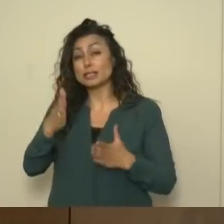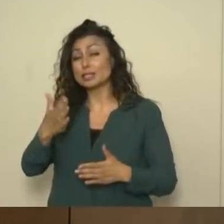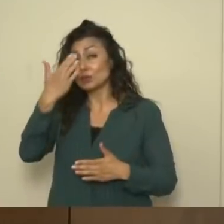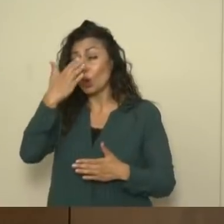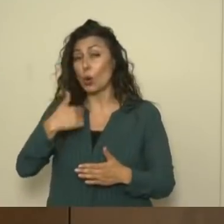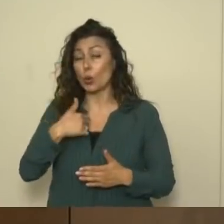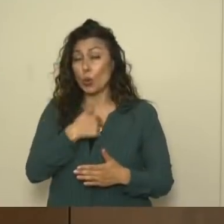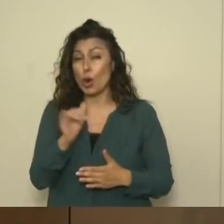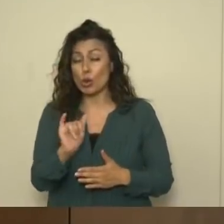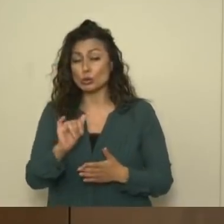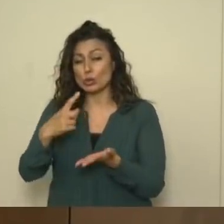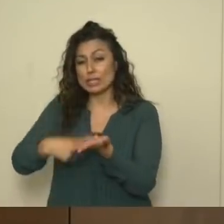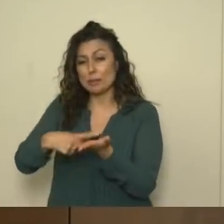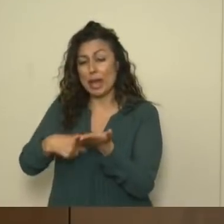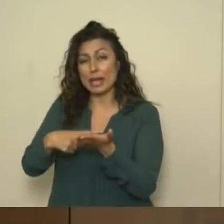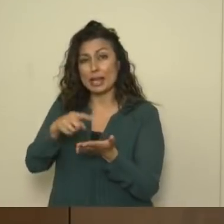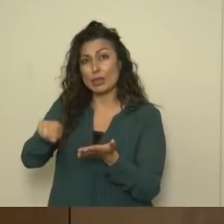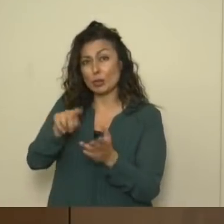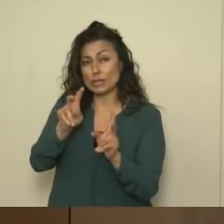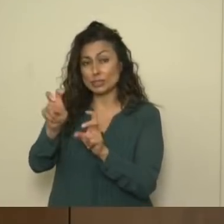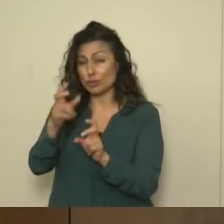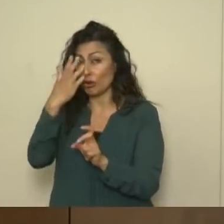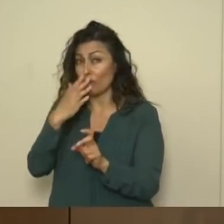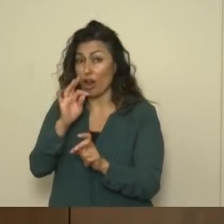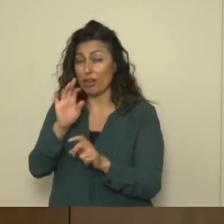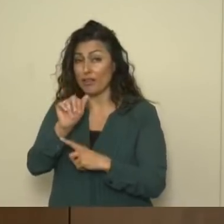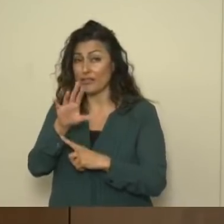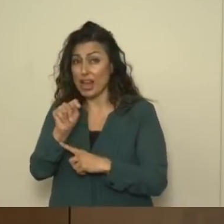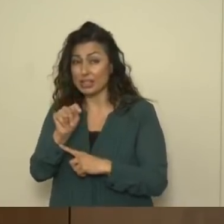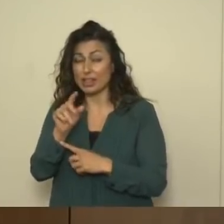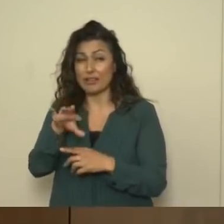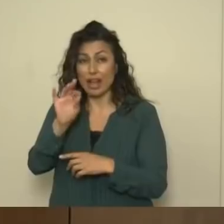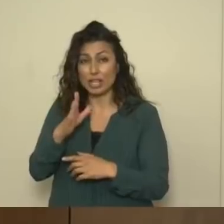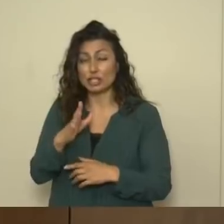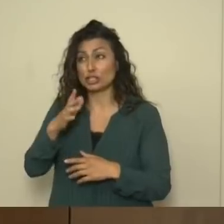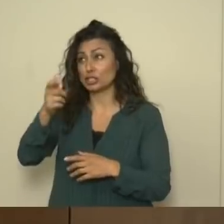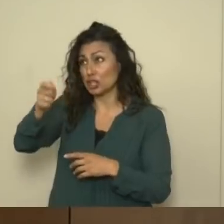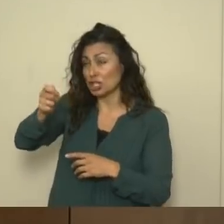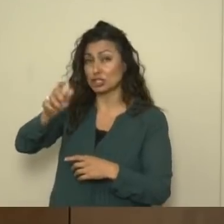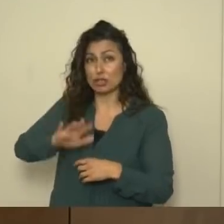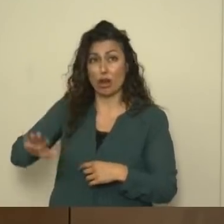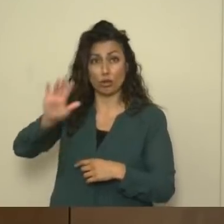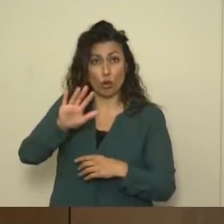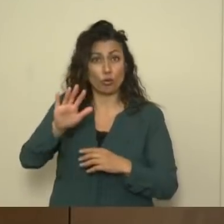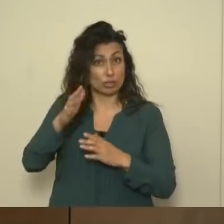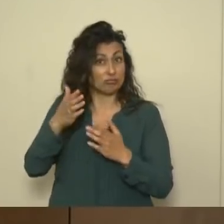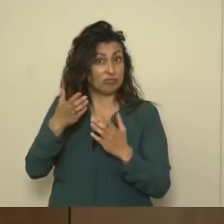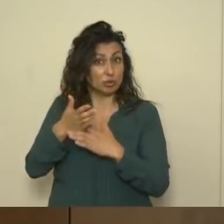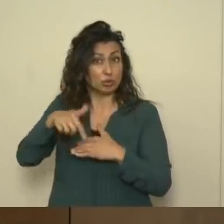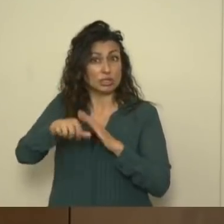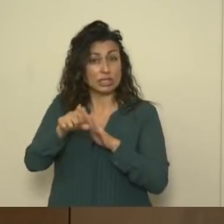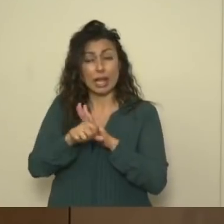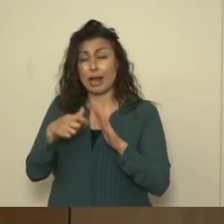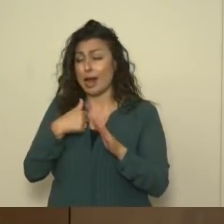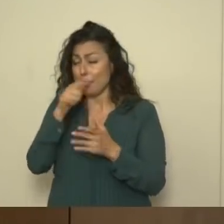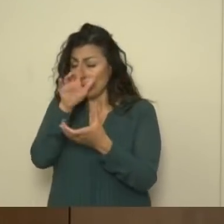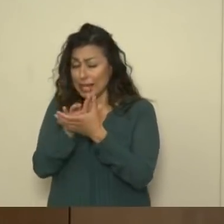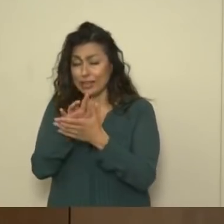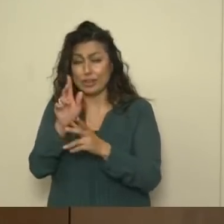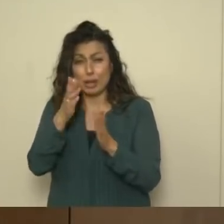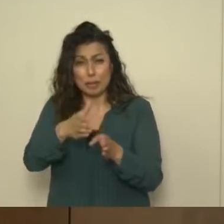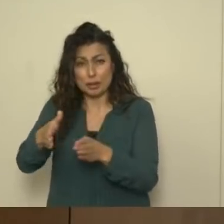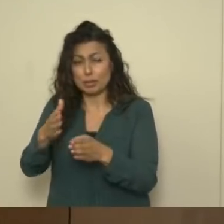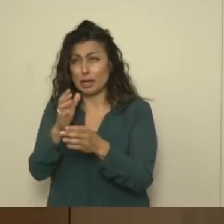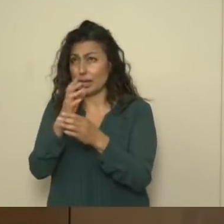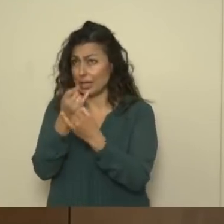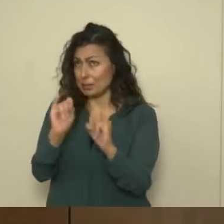also debating these issues in front of fact finders, judges statewide, and I believe in the independence and authority